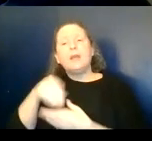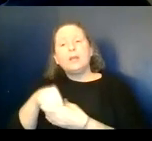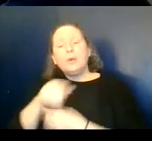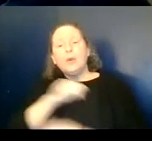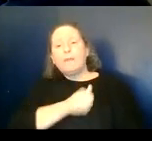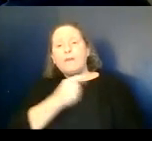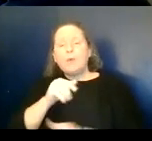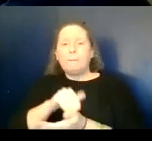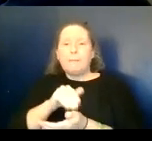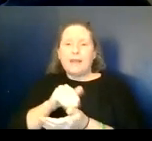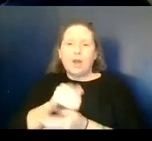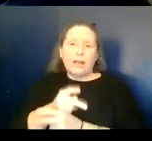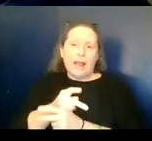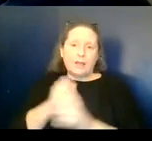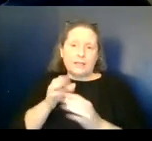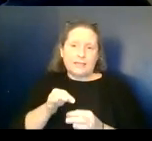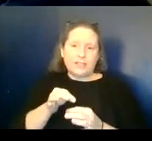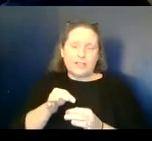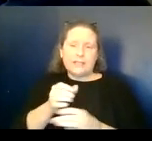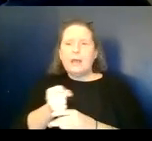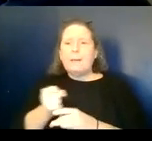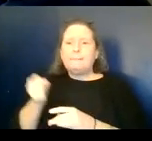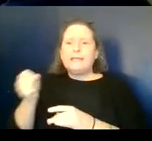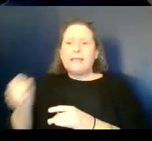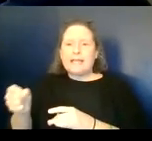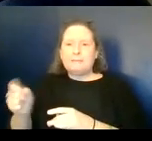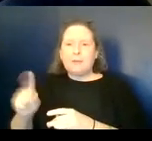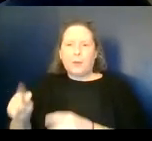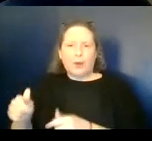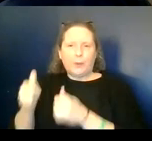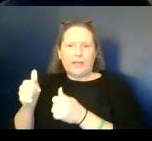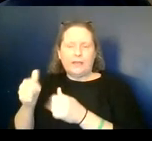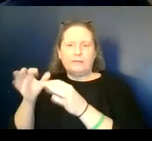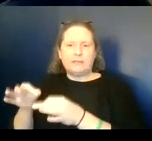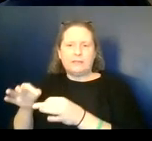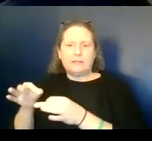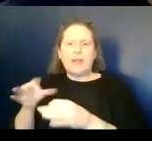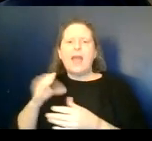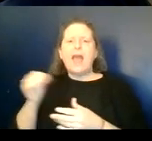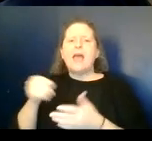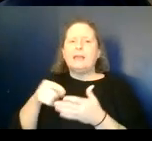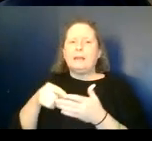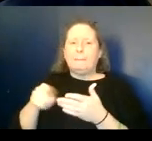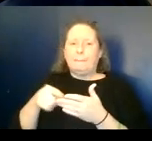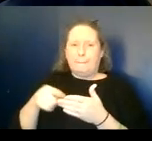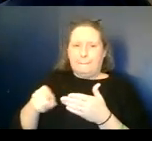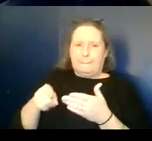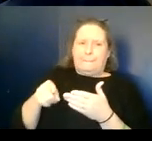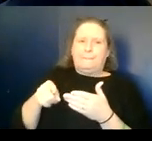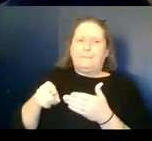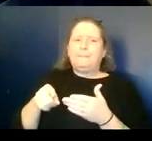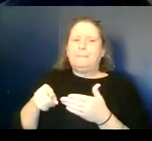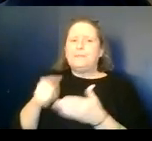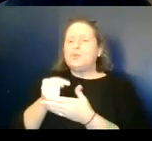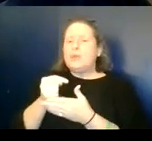placement decisions, and treatment program decisions. So being a rep payee is not the same as guardianship. And